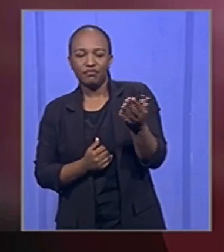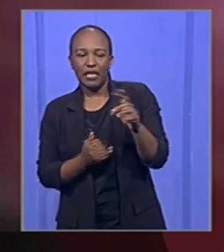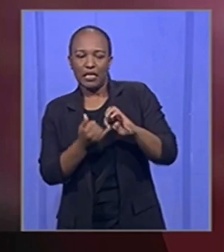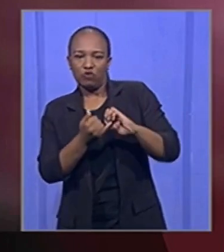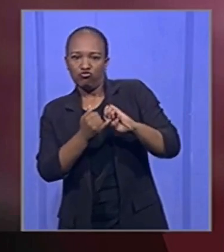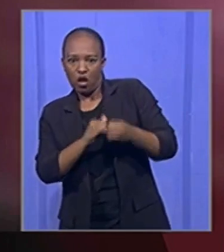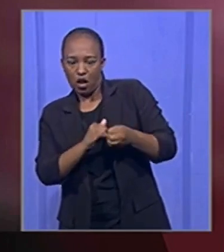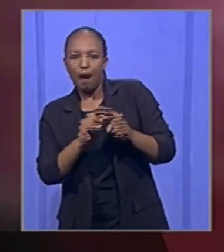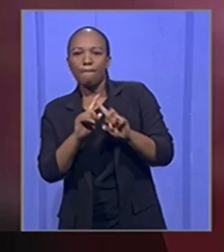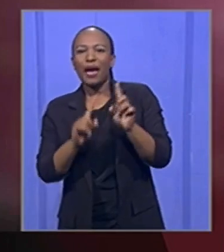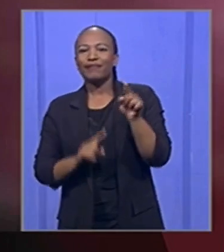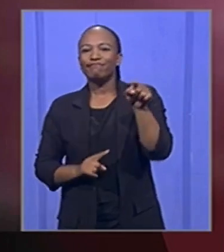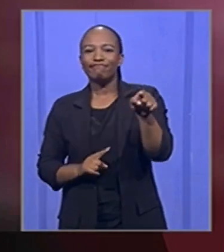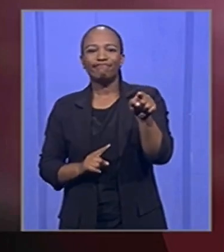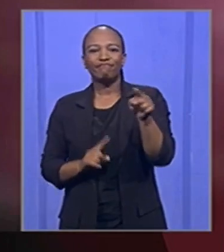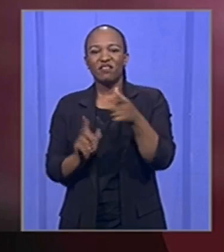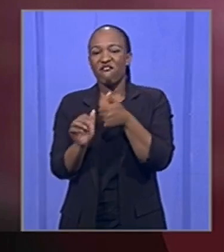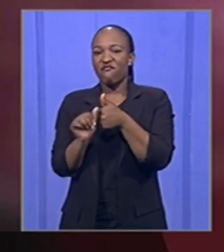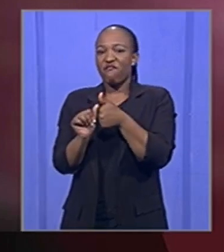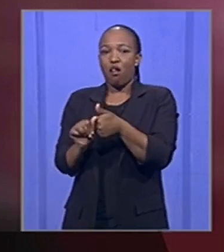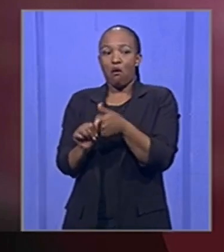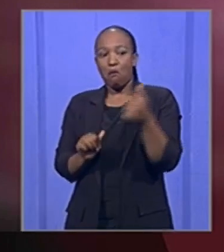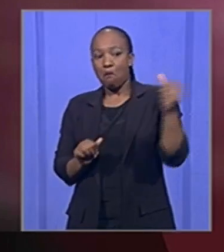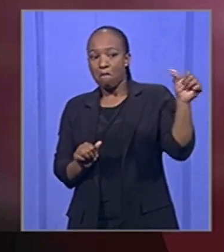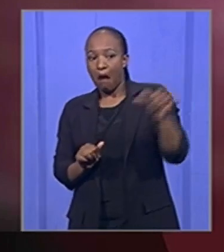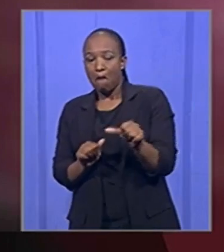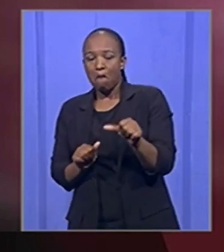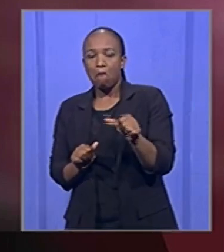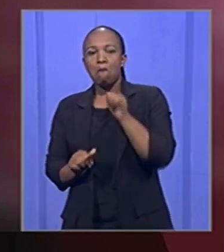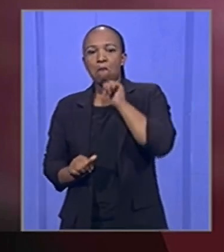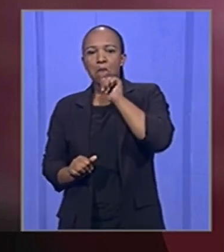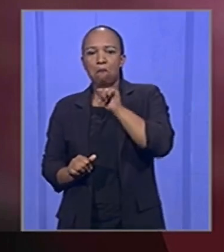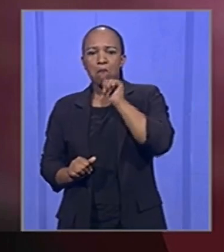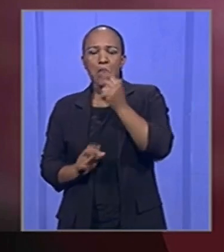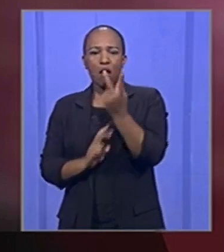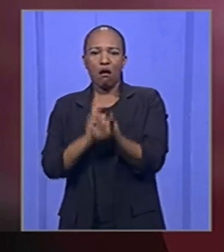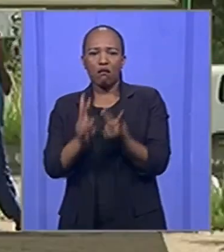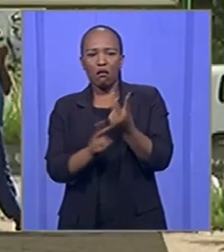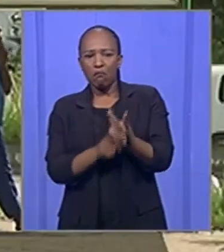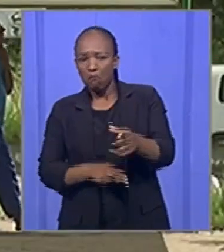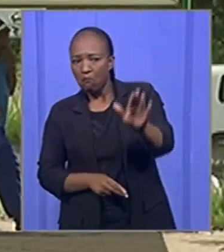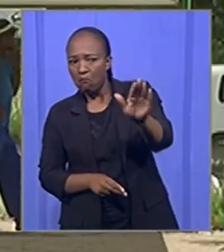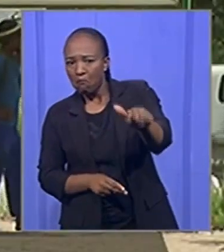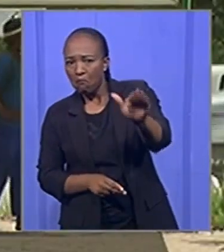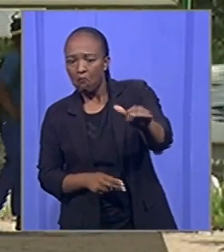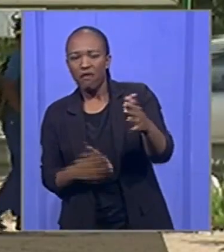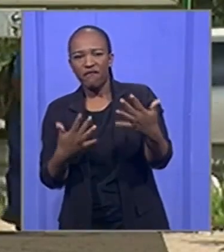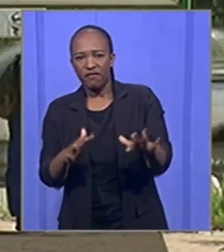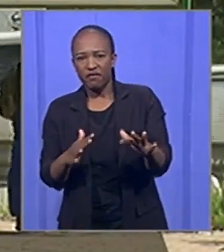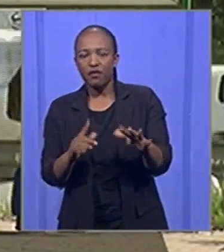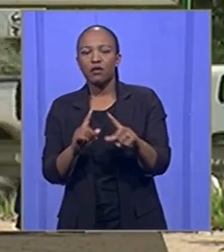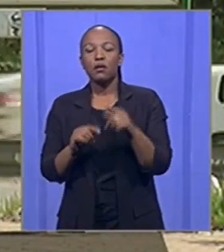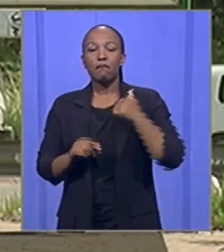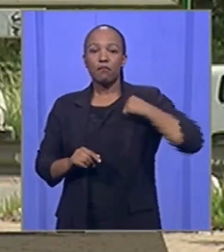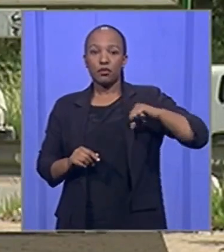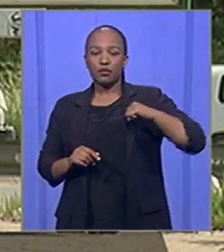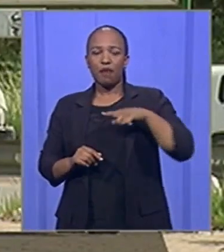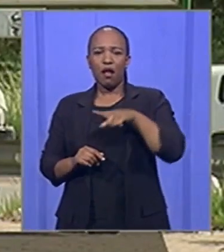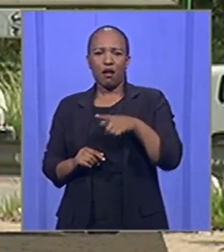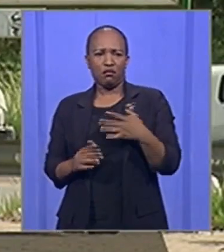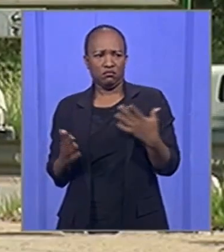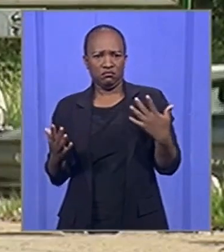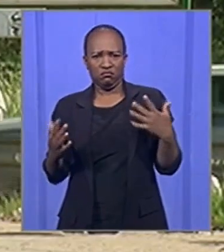they have failed to comply with those undertakings despite us once more following up with them. Le fa go le jalo, masepala o ganetsa